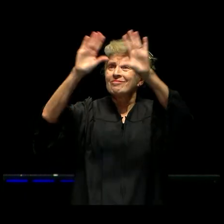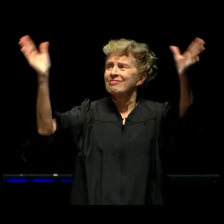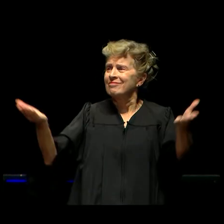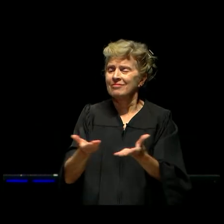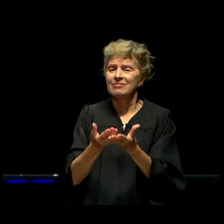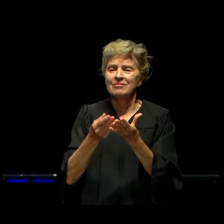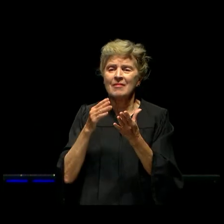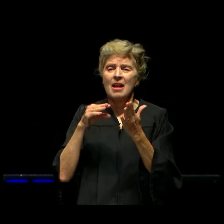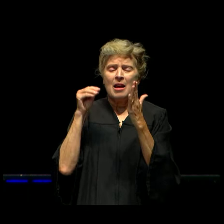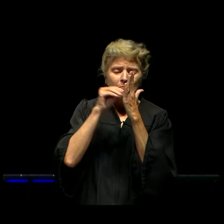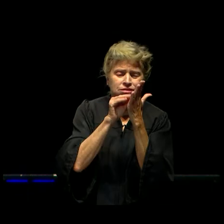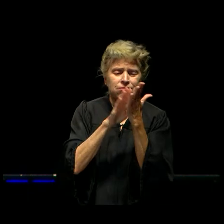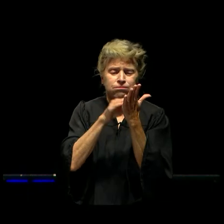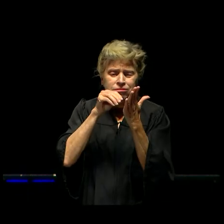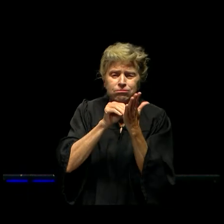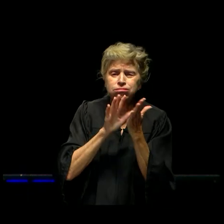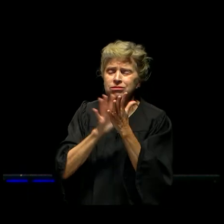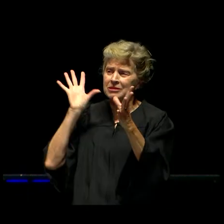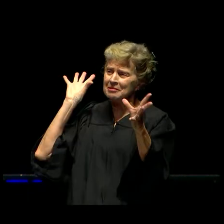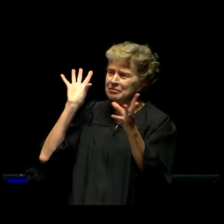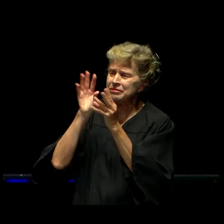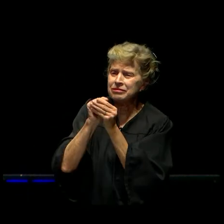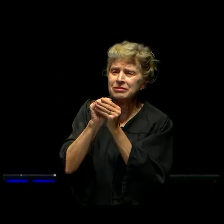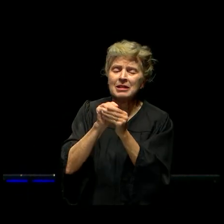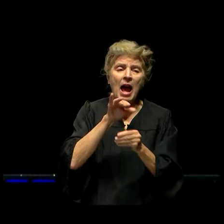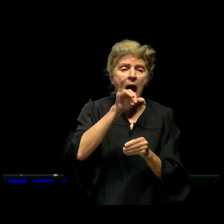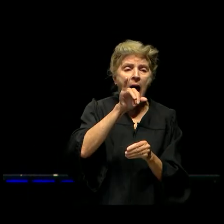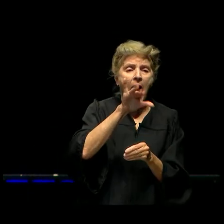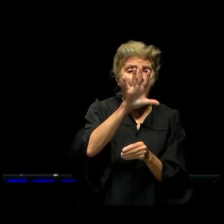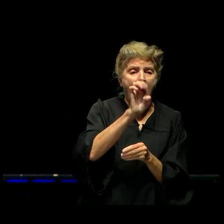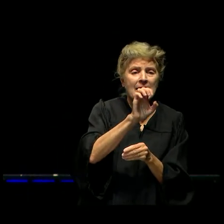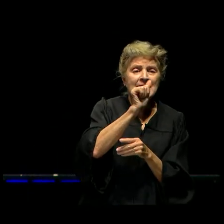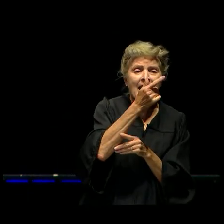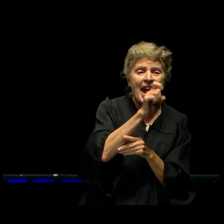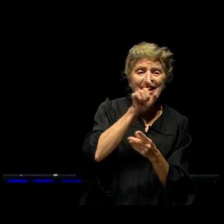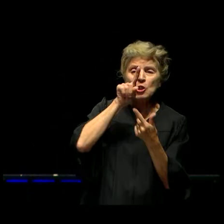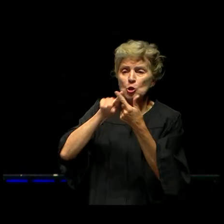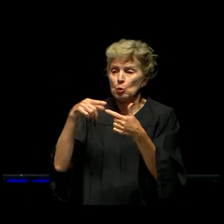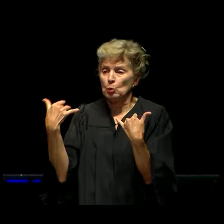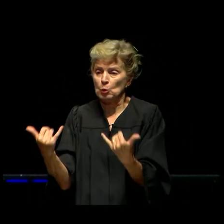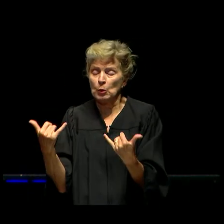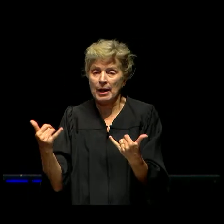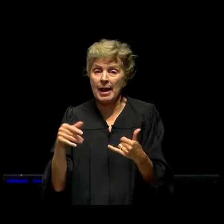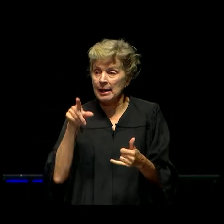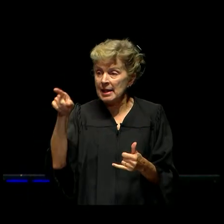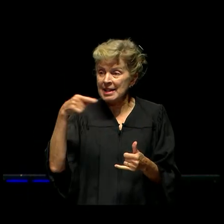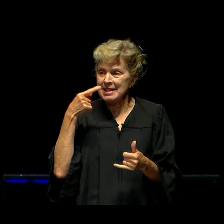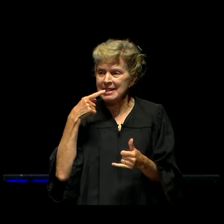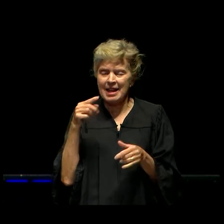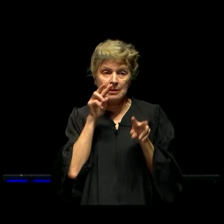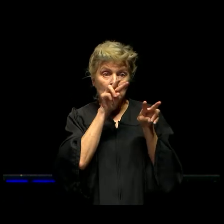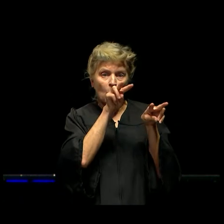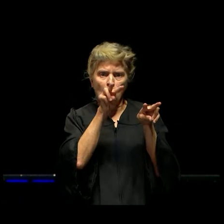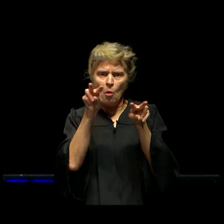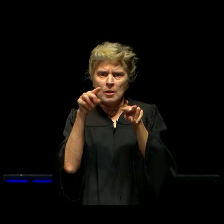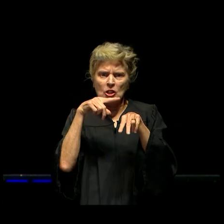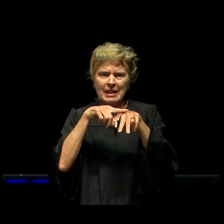thousands of years of environmental history from the Ice Age to the current day. It is, he has said, like watching a time-lapse